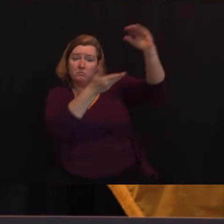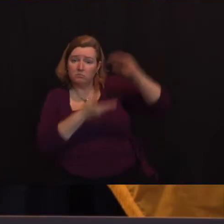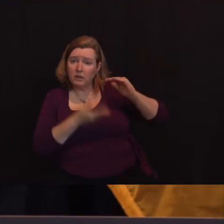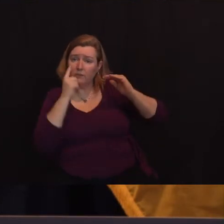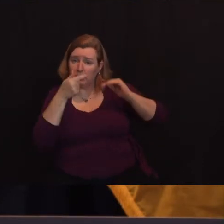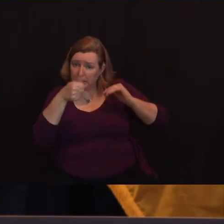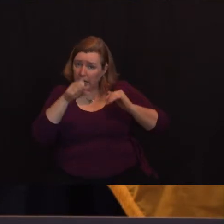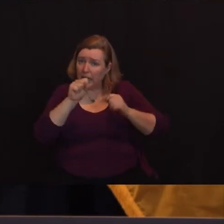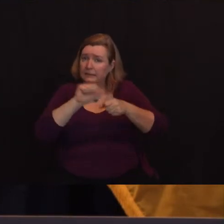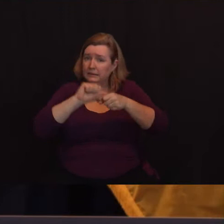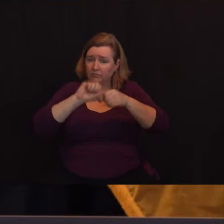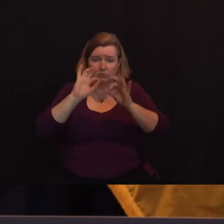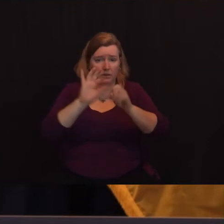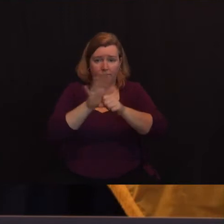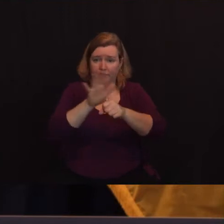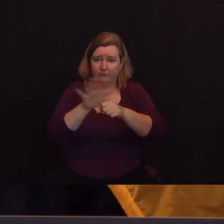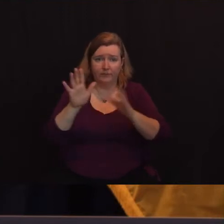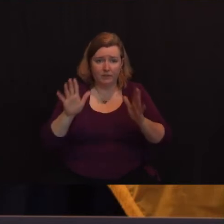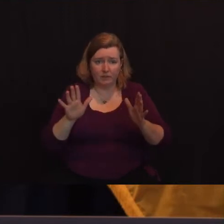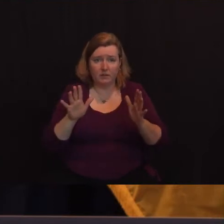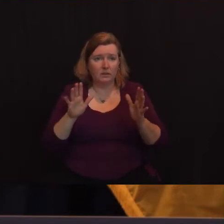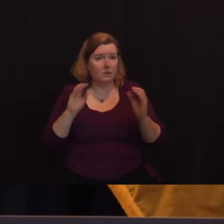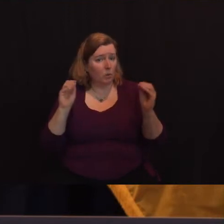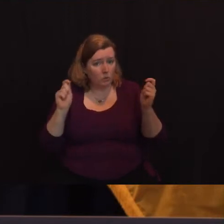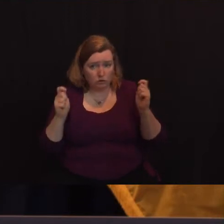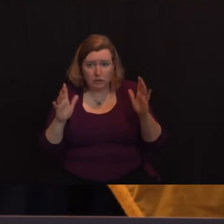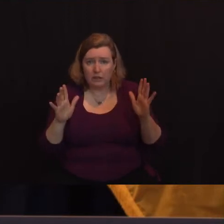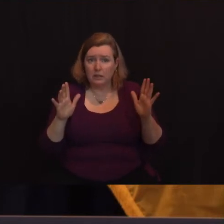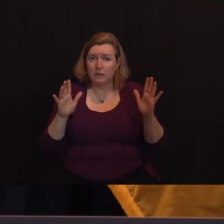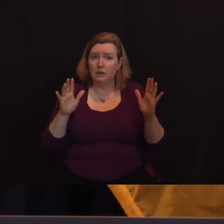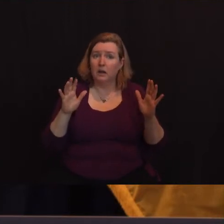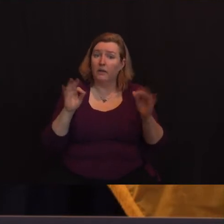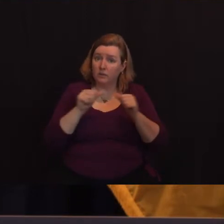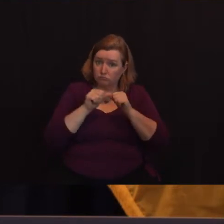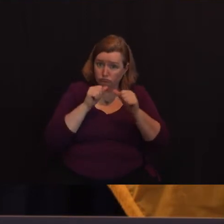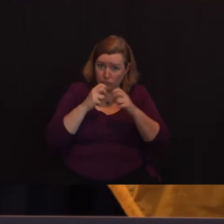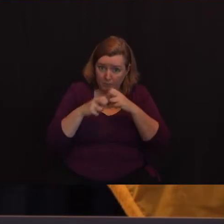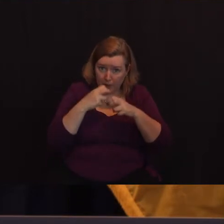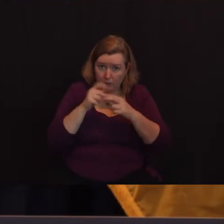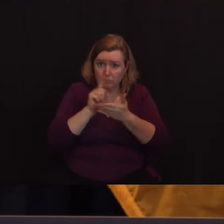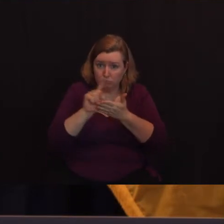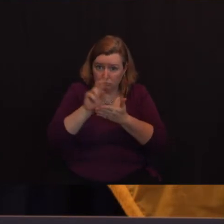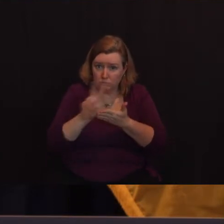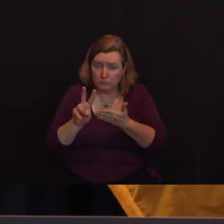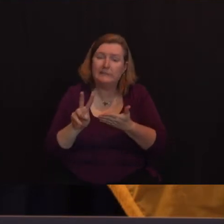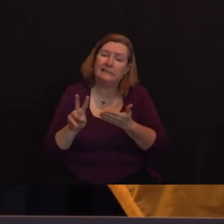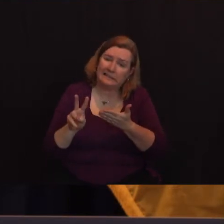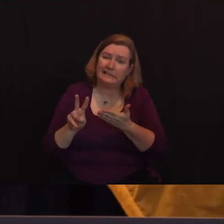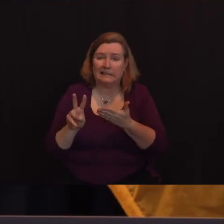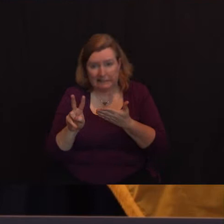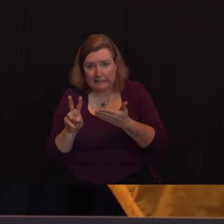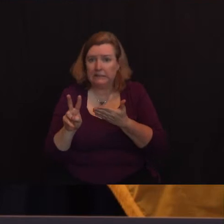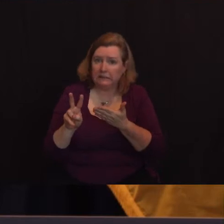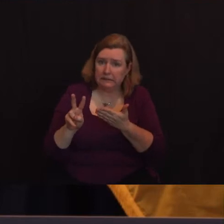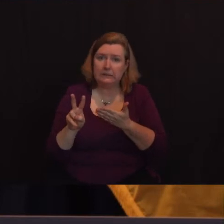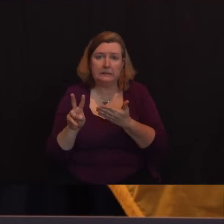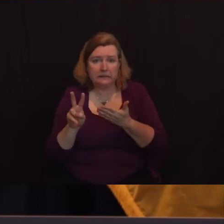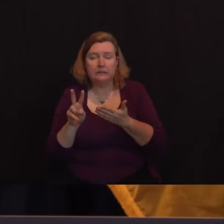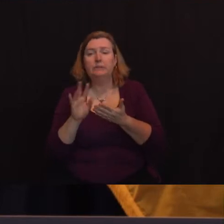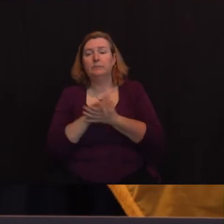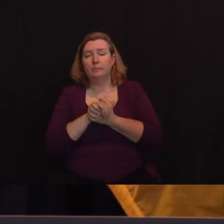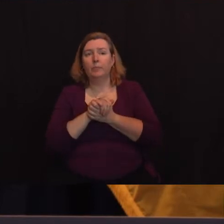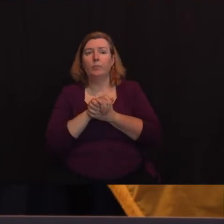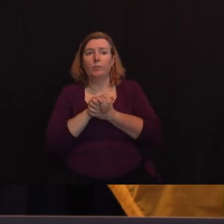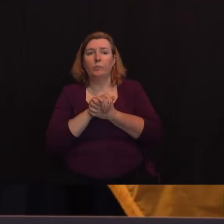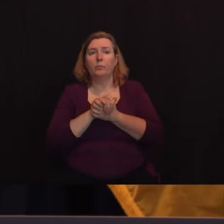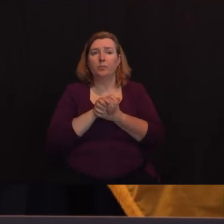issue. That could change if this is extant for a long period of time. Listen, I love the fact we've been fighting